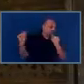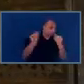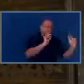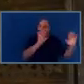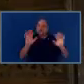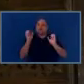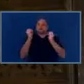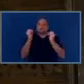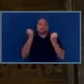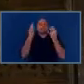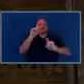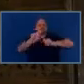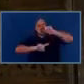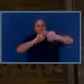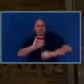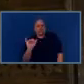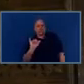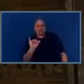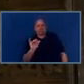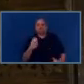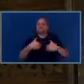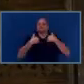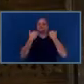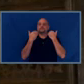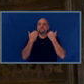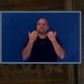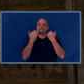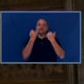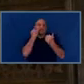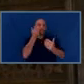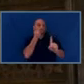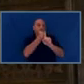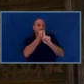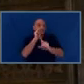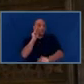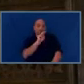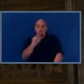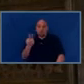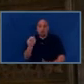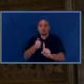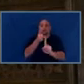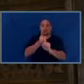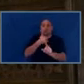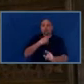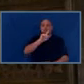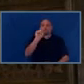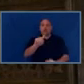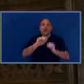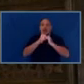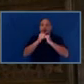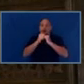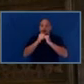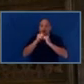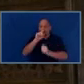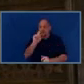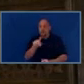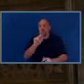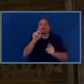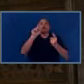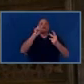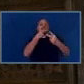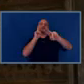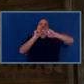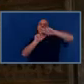questions. So let's take a few now. If you're watching this and you have questions, submit them online by using the hashtag